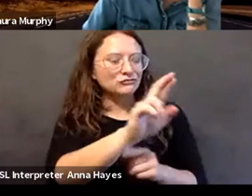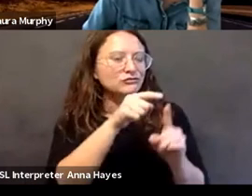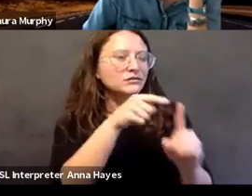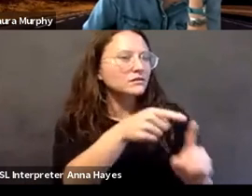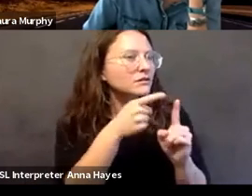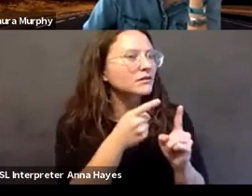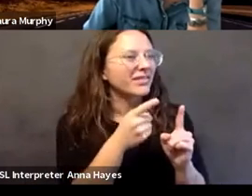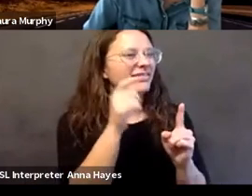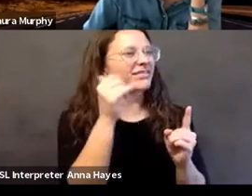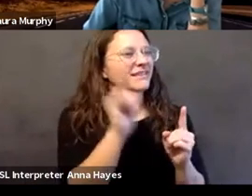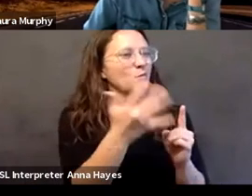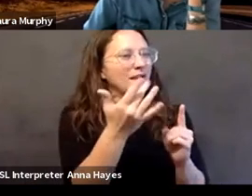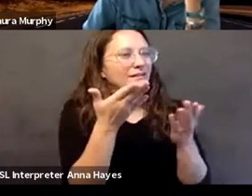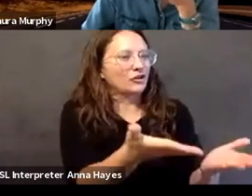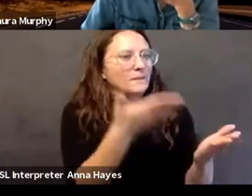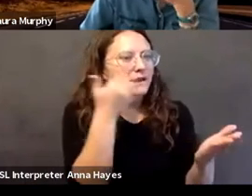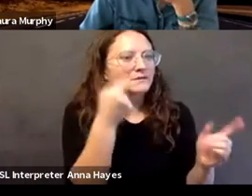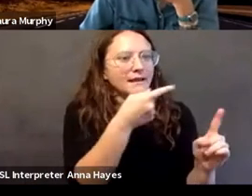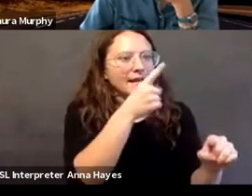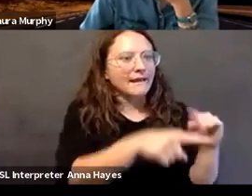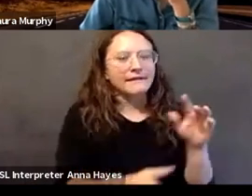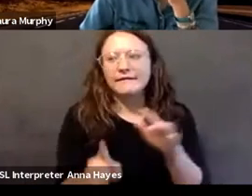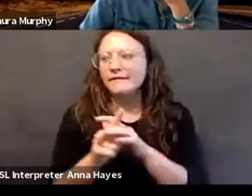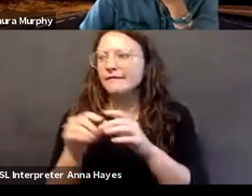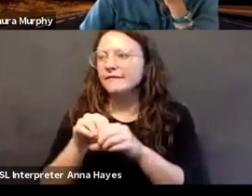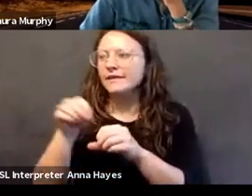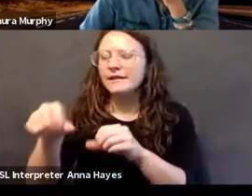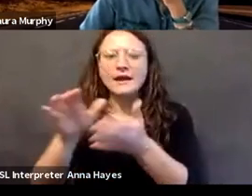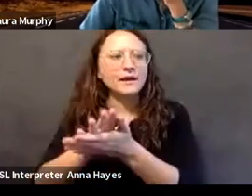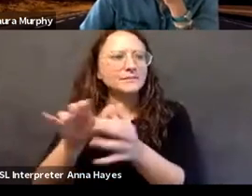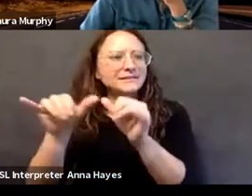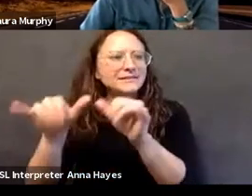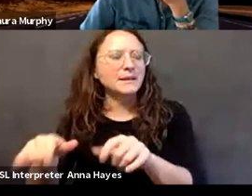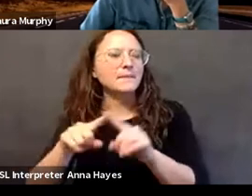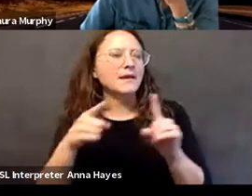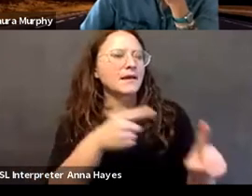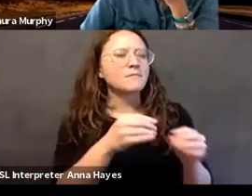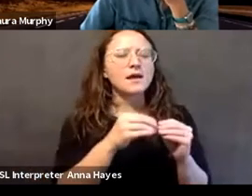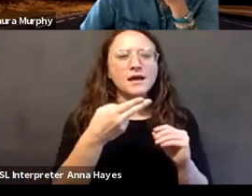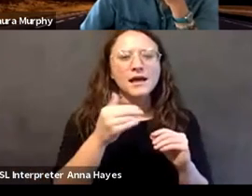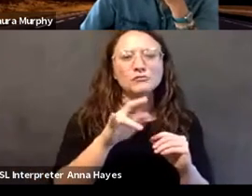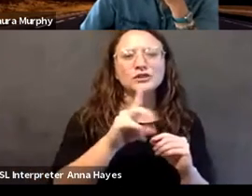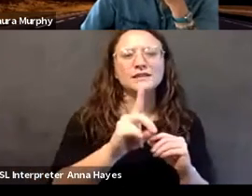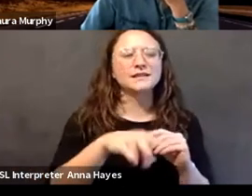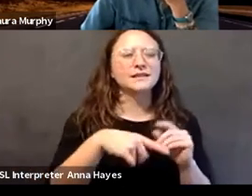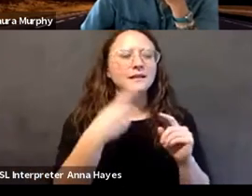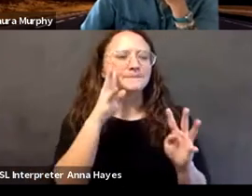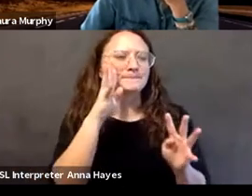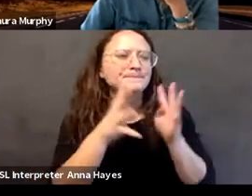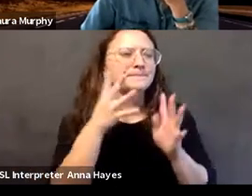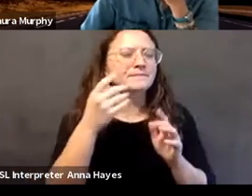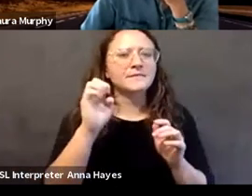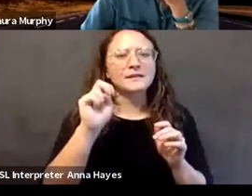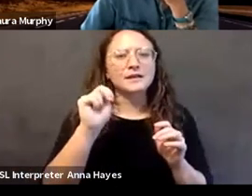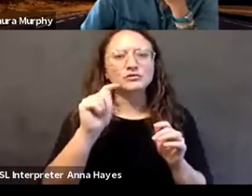own within the academic system. It has to be a hybrid entrepreneurial process, right? That